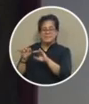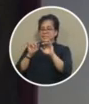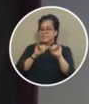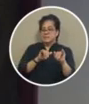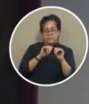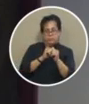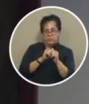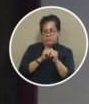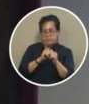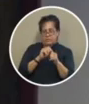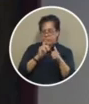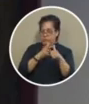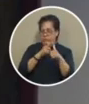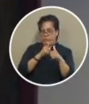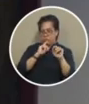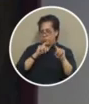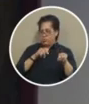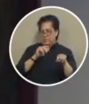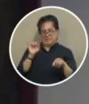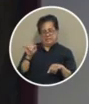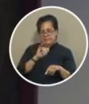we did with the first order.